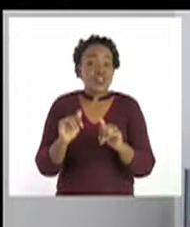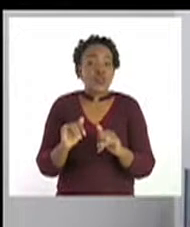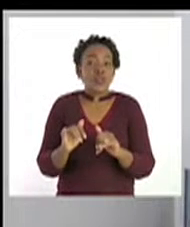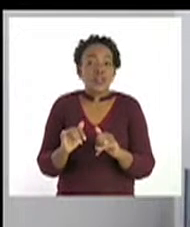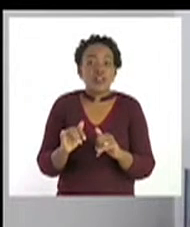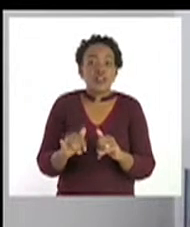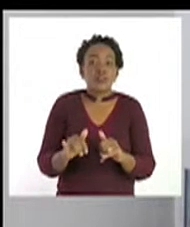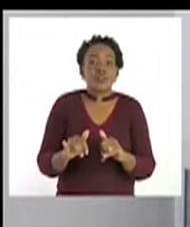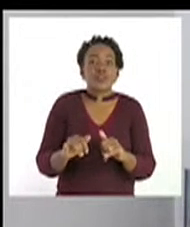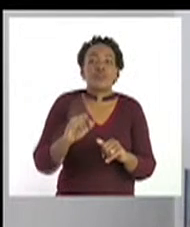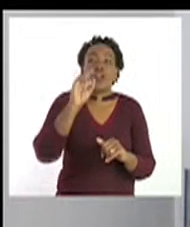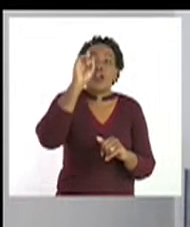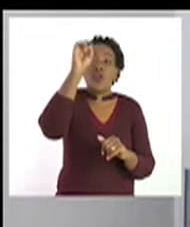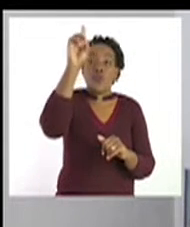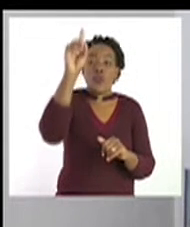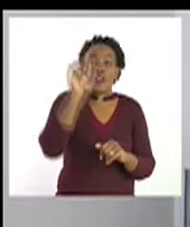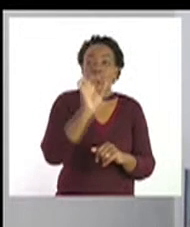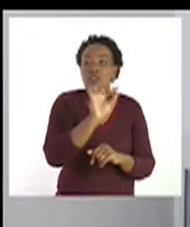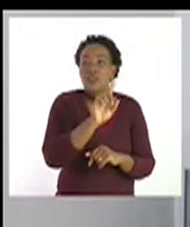1/4.